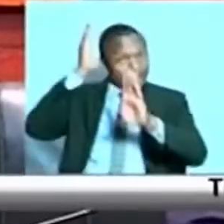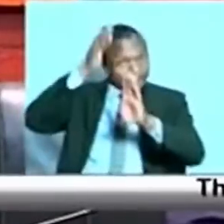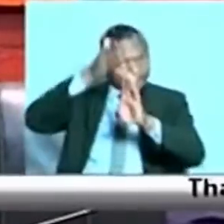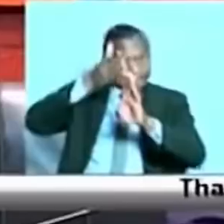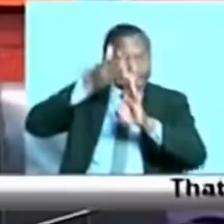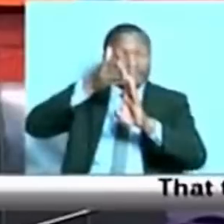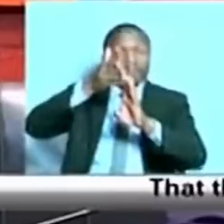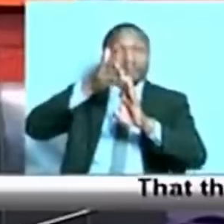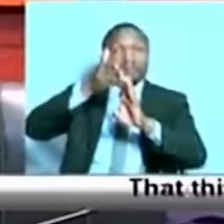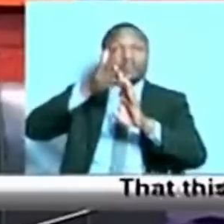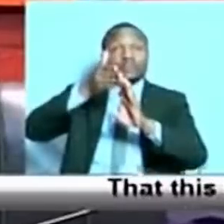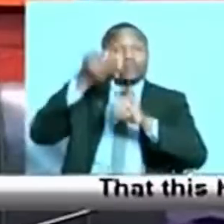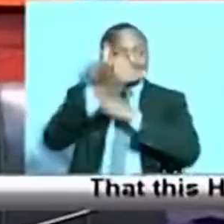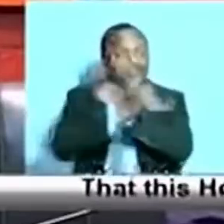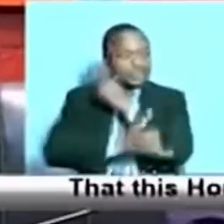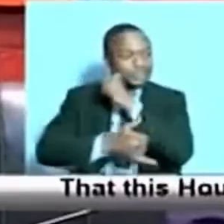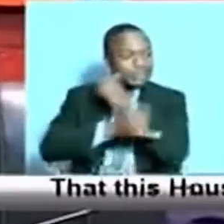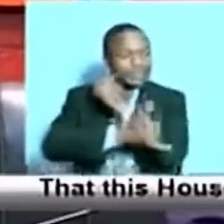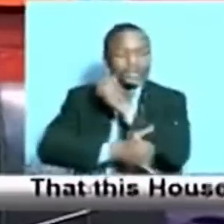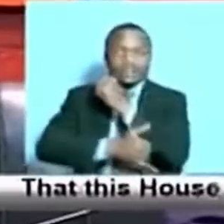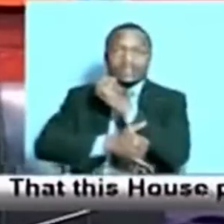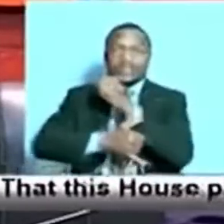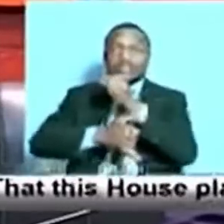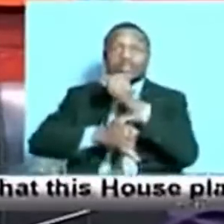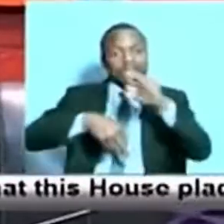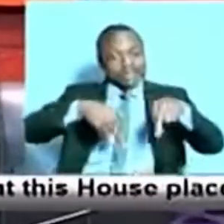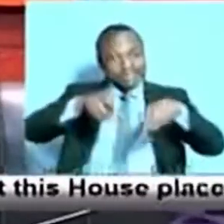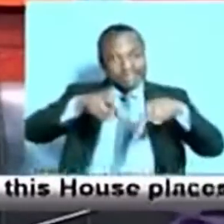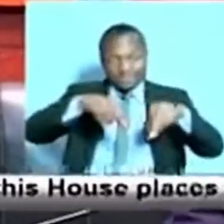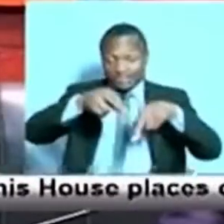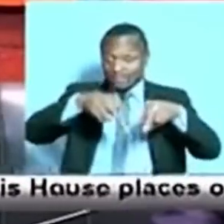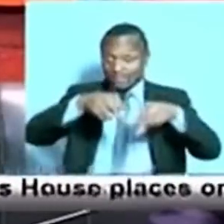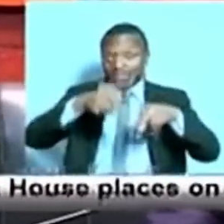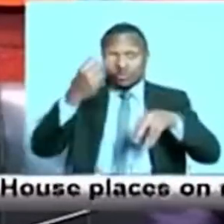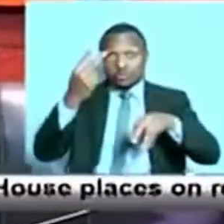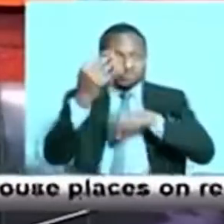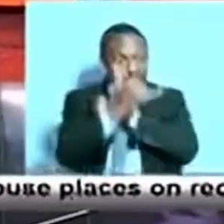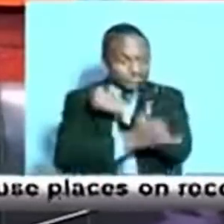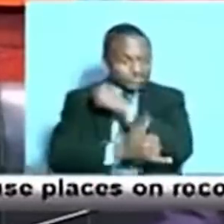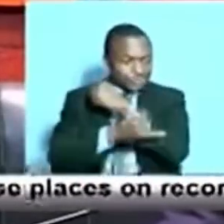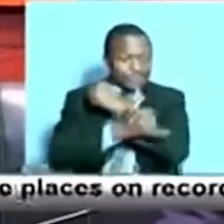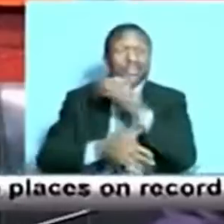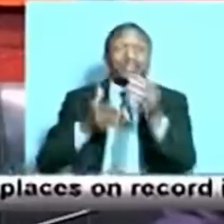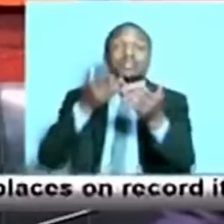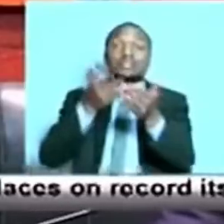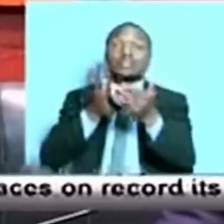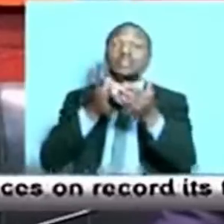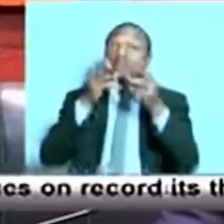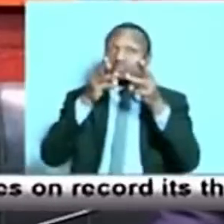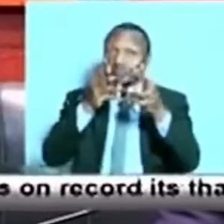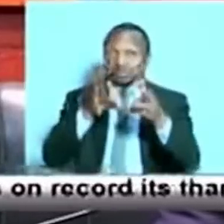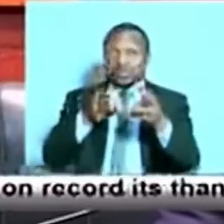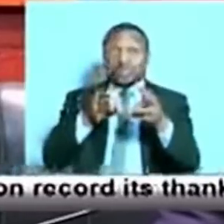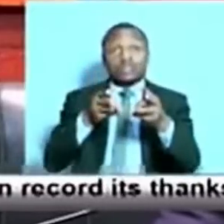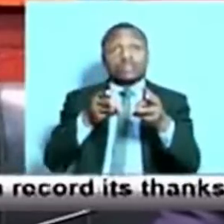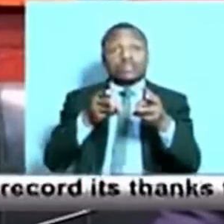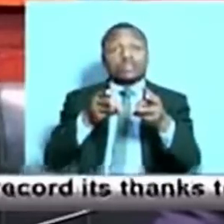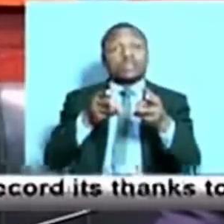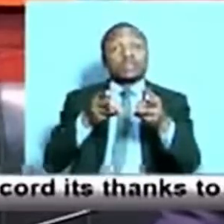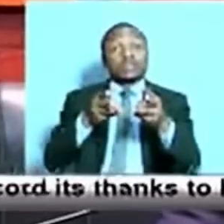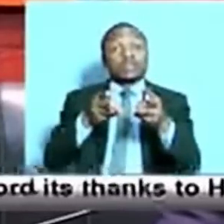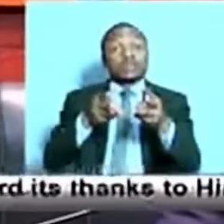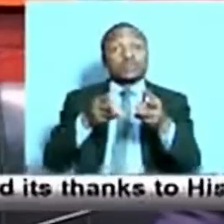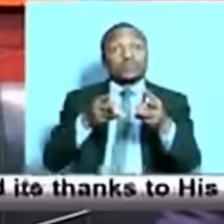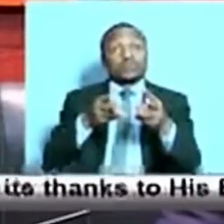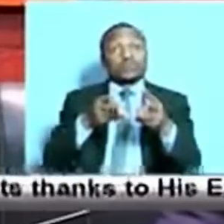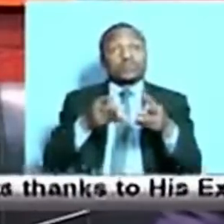bilateral relations between the two countries. In this regard, I would like to make a few observations